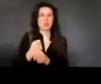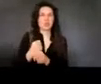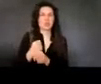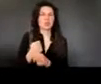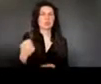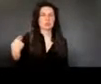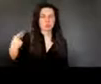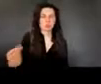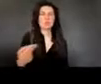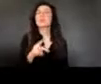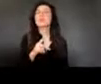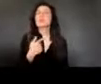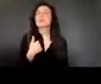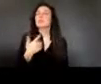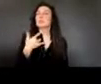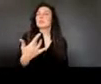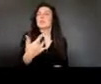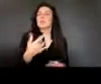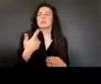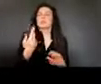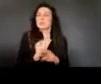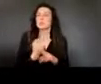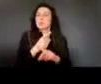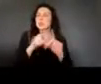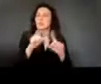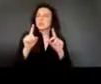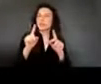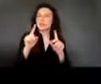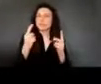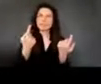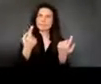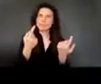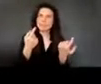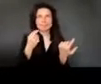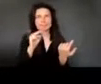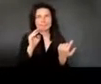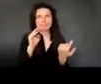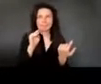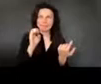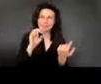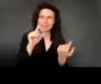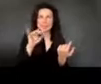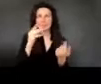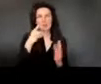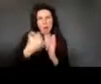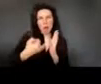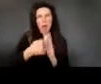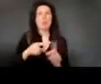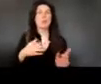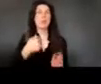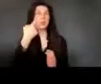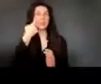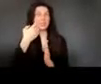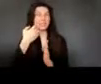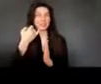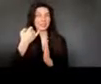Primarily, I'm a multidisciplinary artist, but my most recent work, Homesickness series, which is featured in